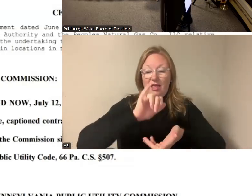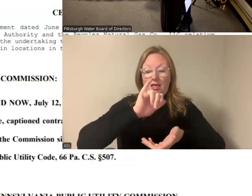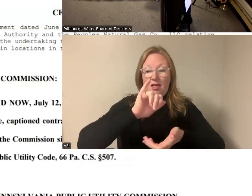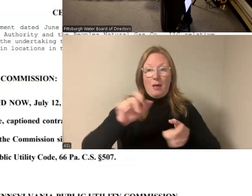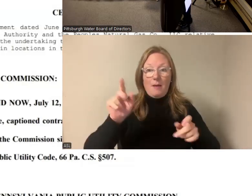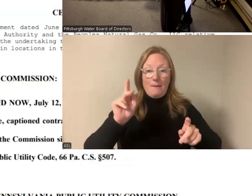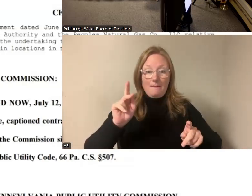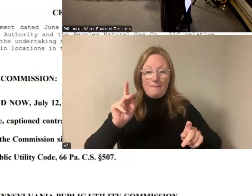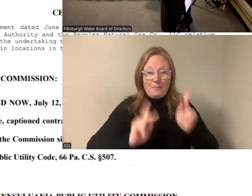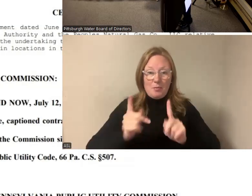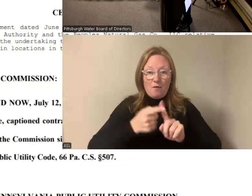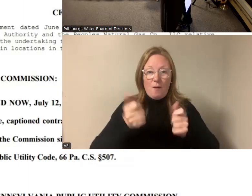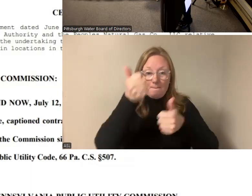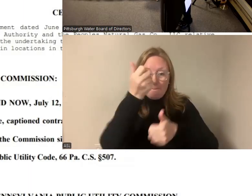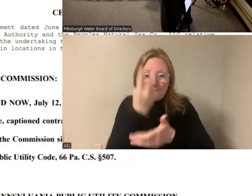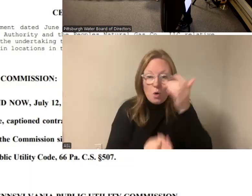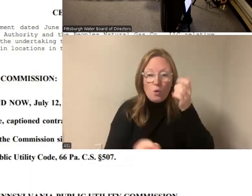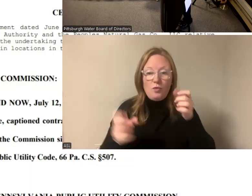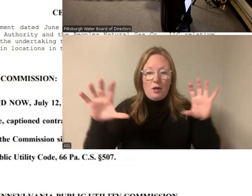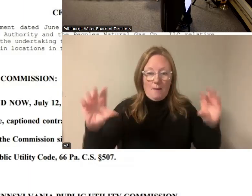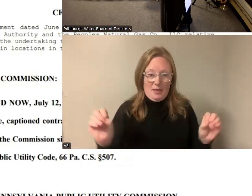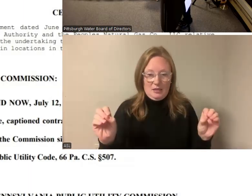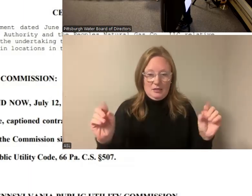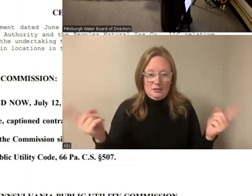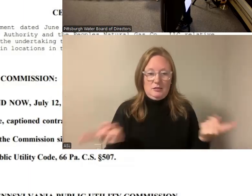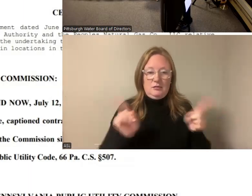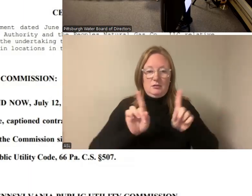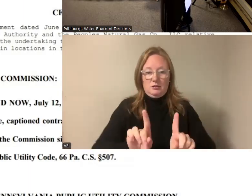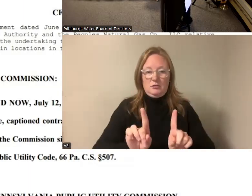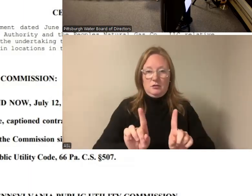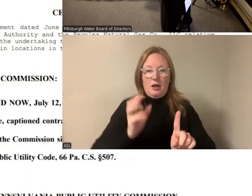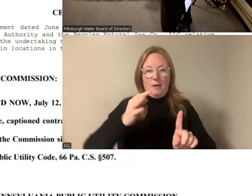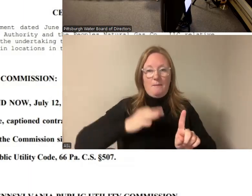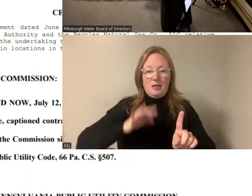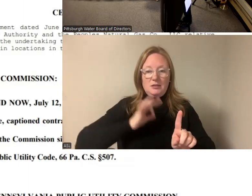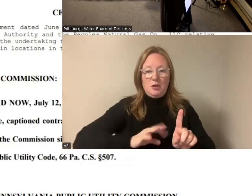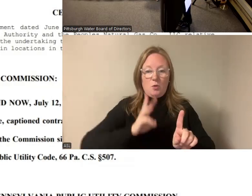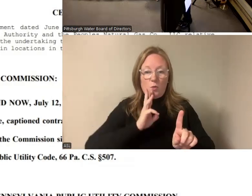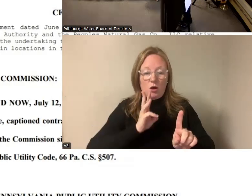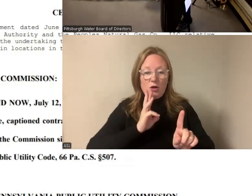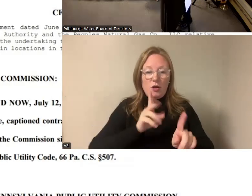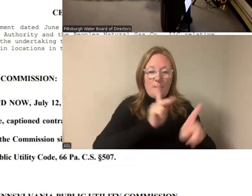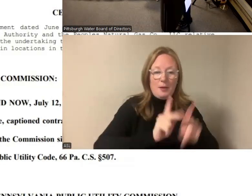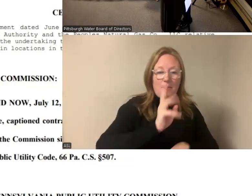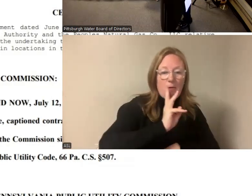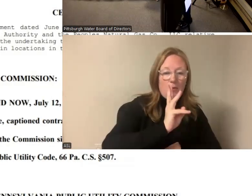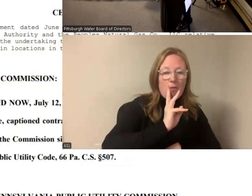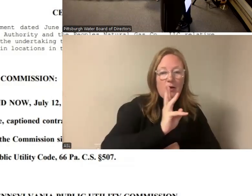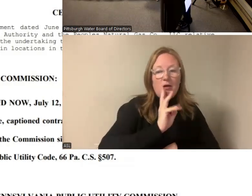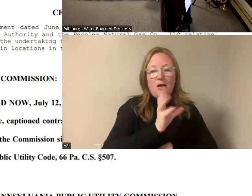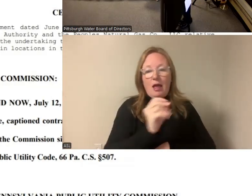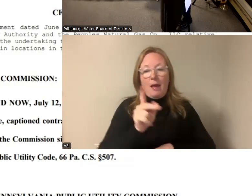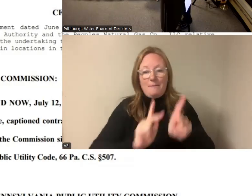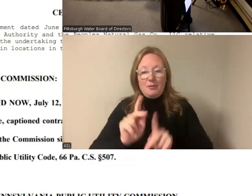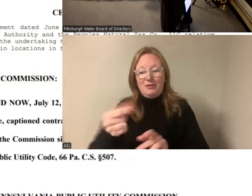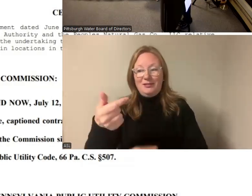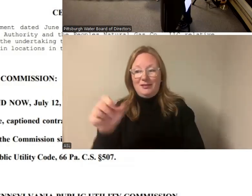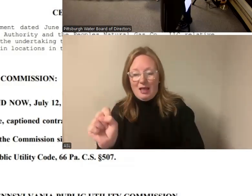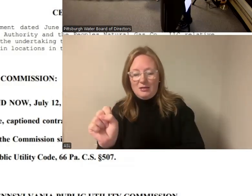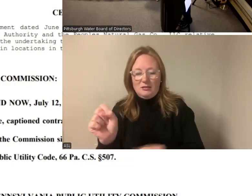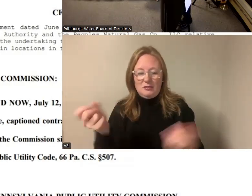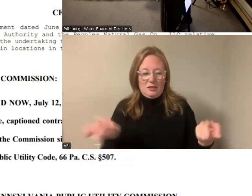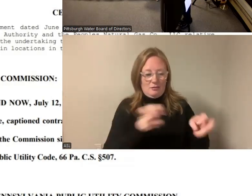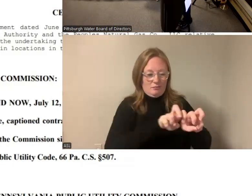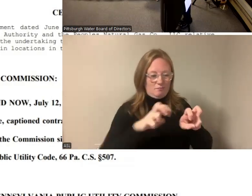from Peoples and People Water and Pittsburgh Water meet on site to define restoration